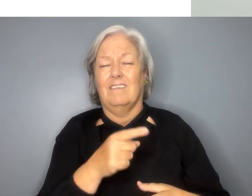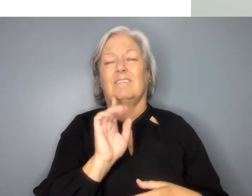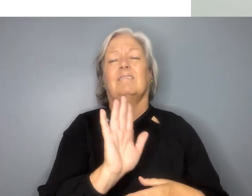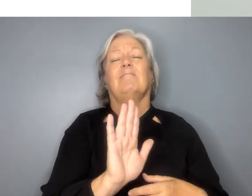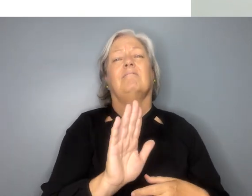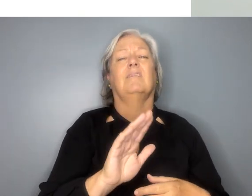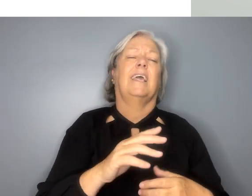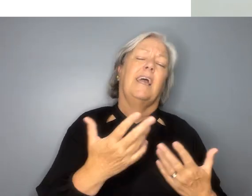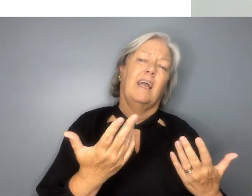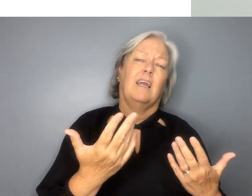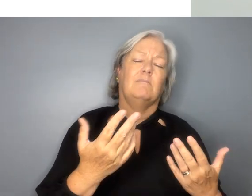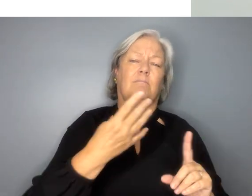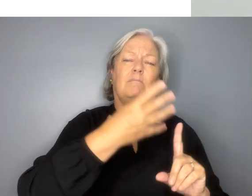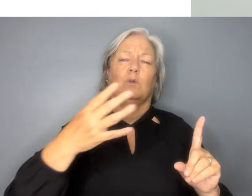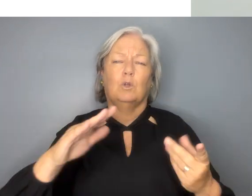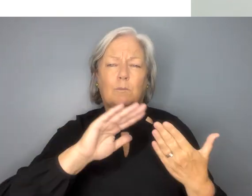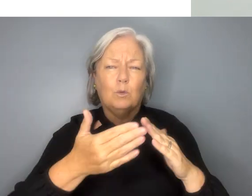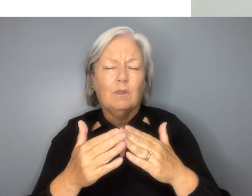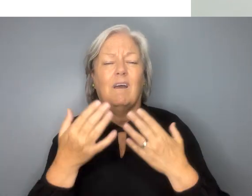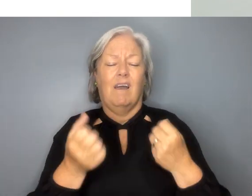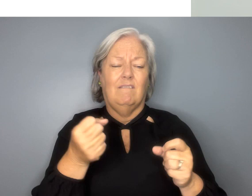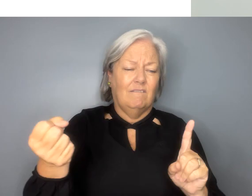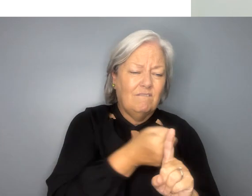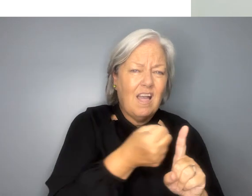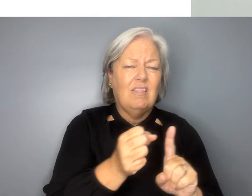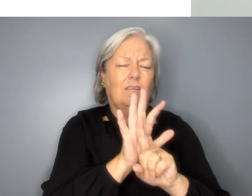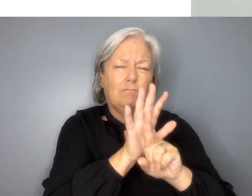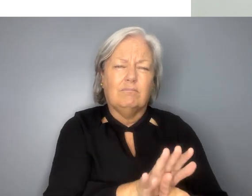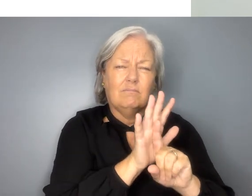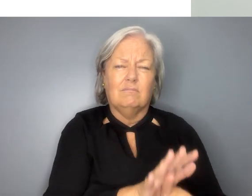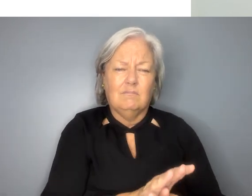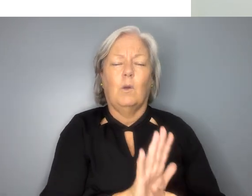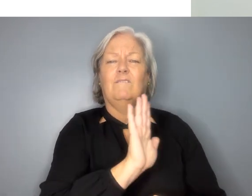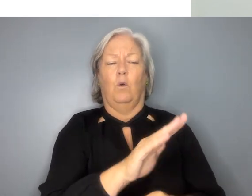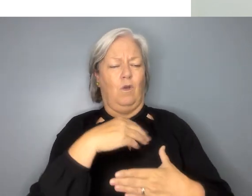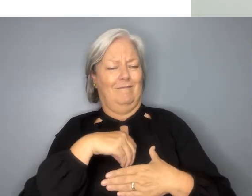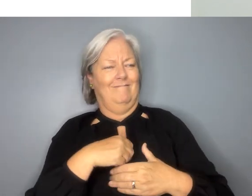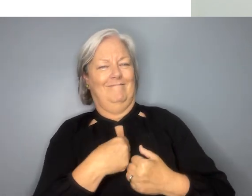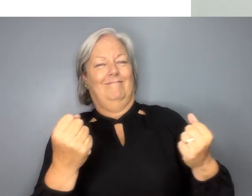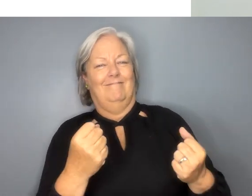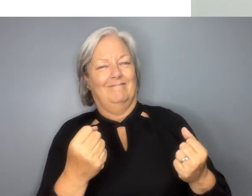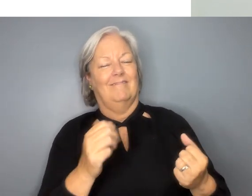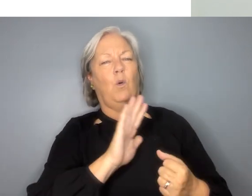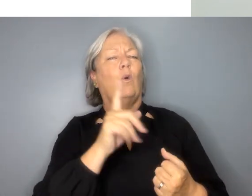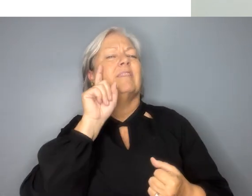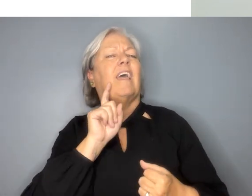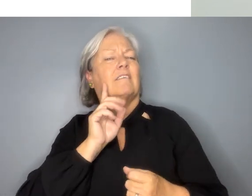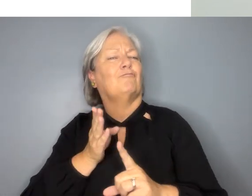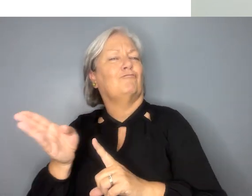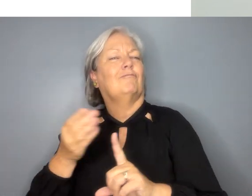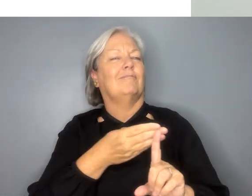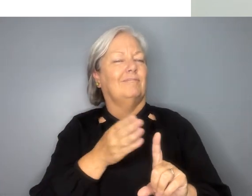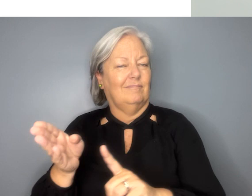that LGBTQA+ people with disability experience higher rates of violence and abuse due to their gender identity or sexual